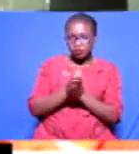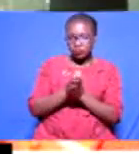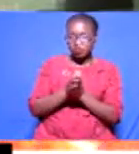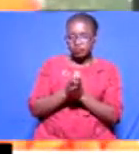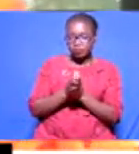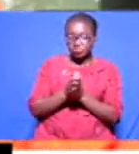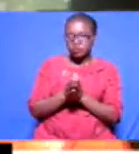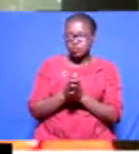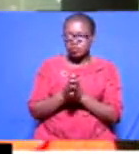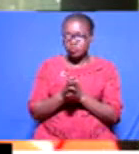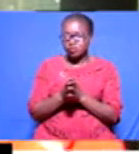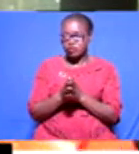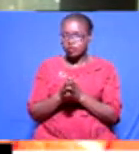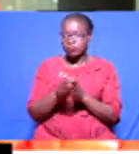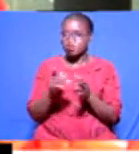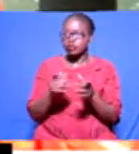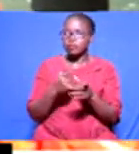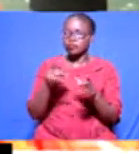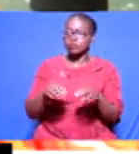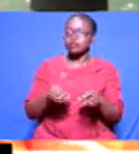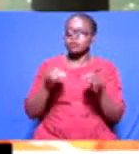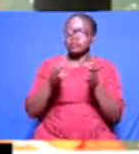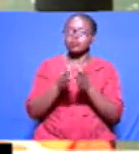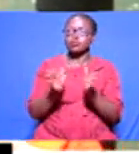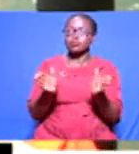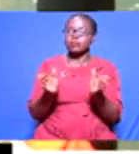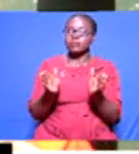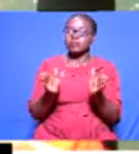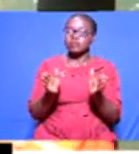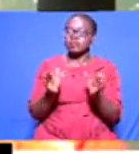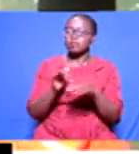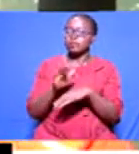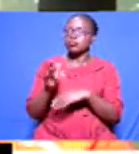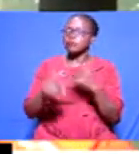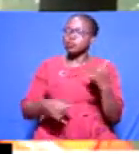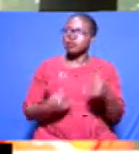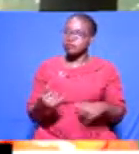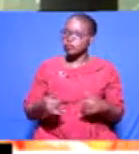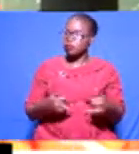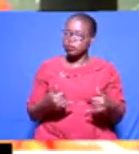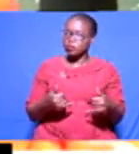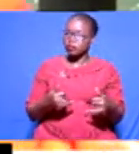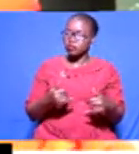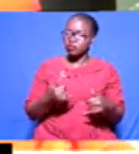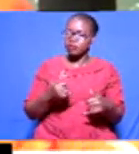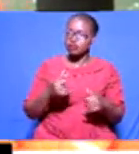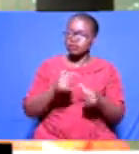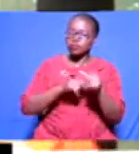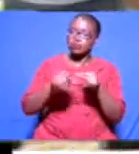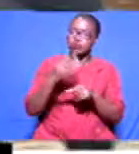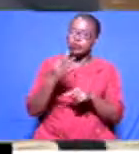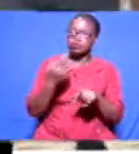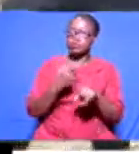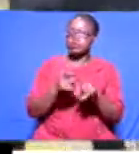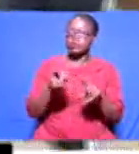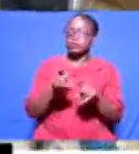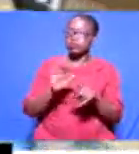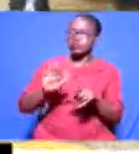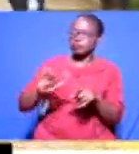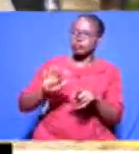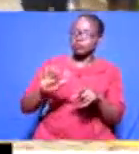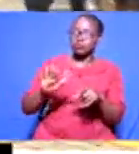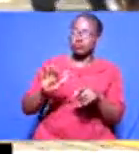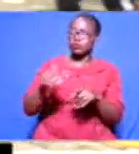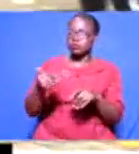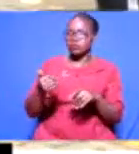respectively. From the first Australian Open, I just went there to enjoy and I reached the third round. But this time, for the remaining Grand Slams, I